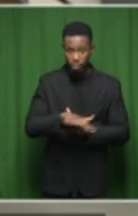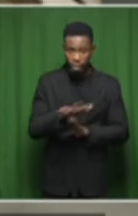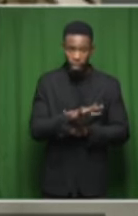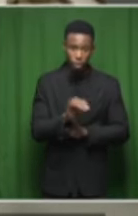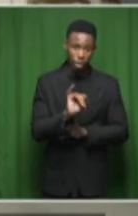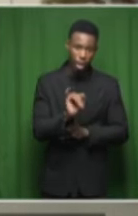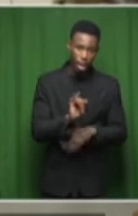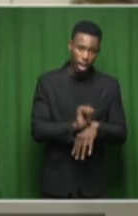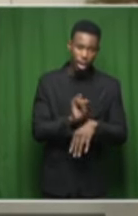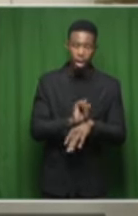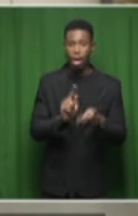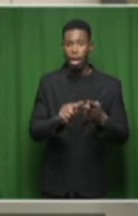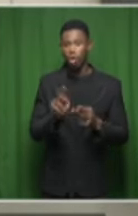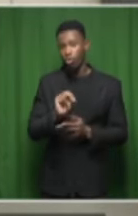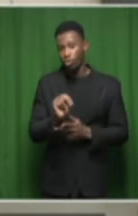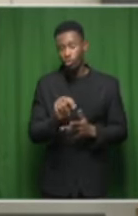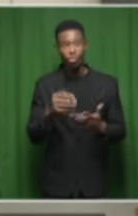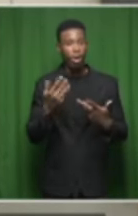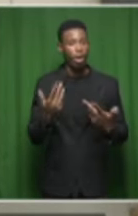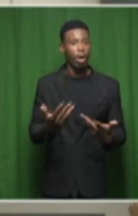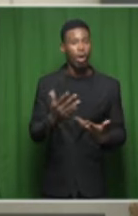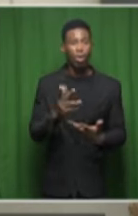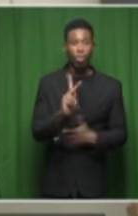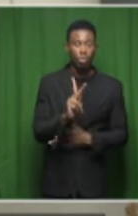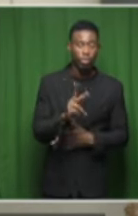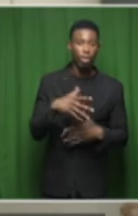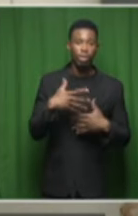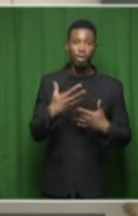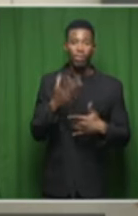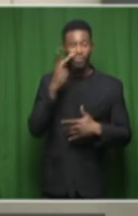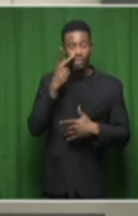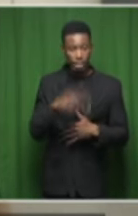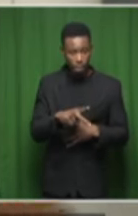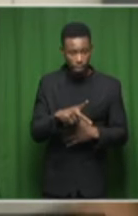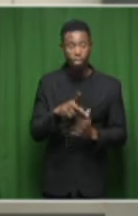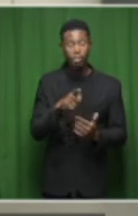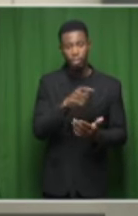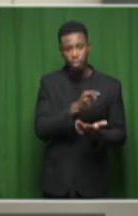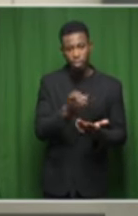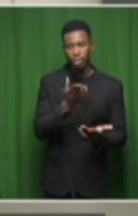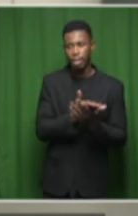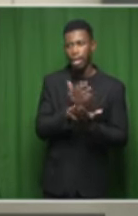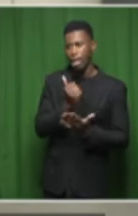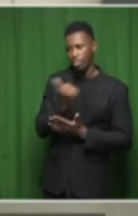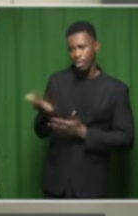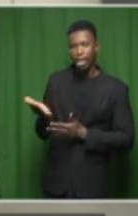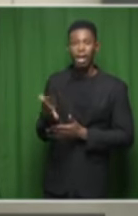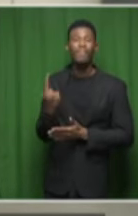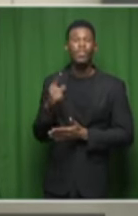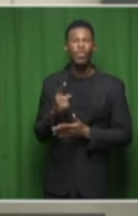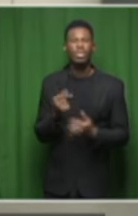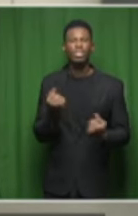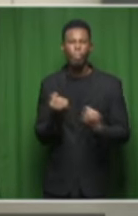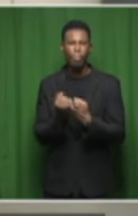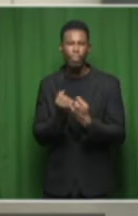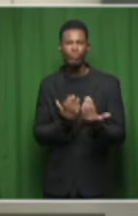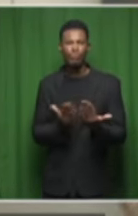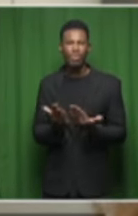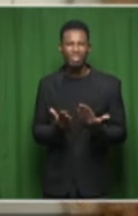the community, the people that reside in the community. But I think a lot will be unpacked later with the president and the